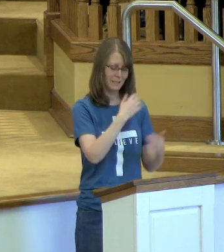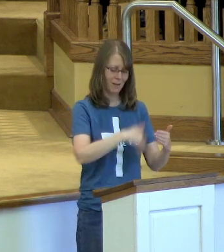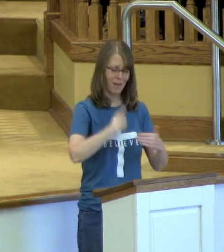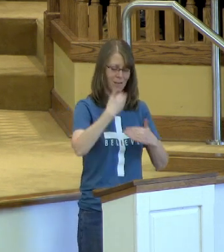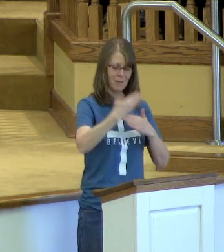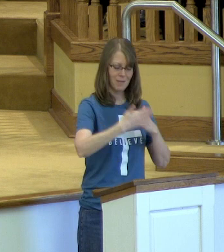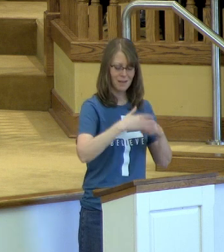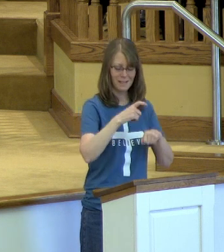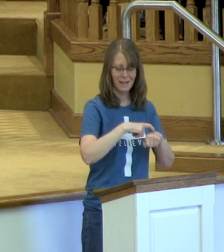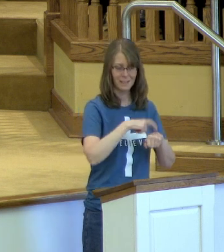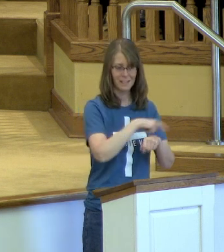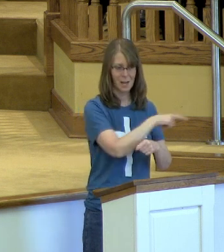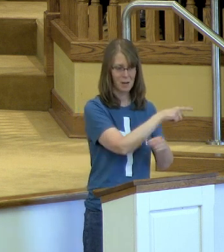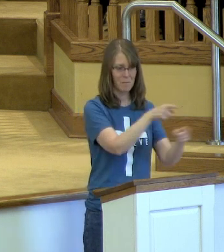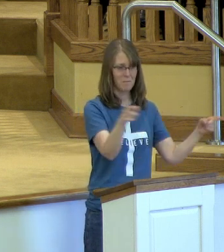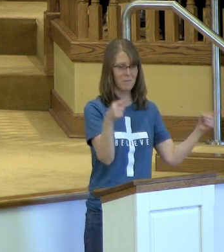he